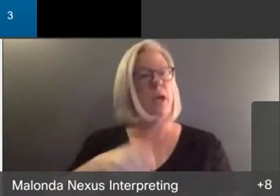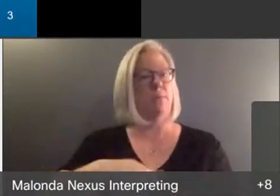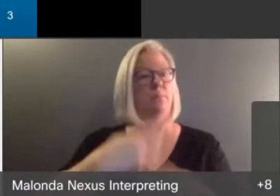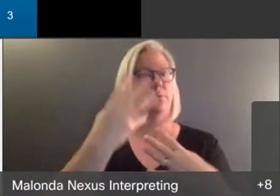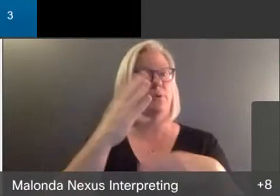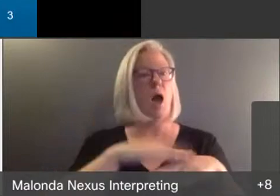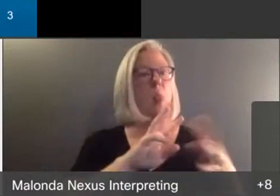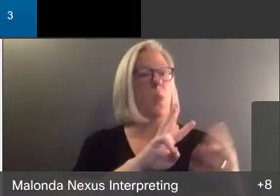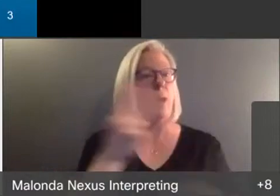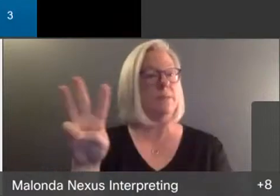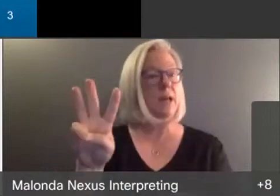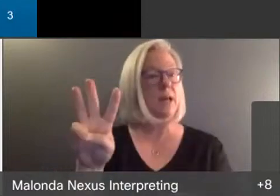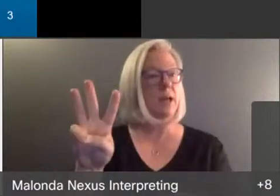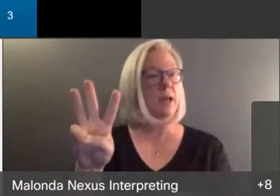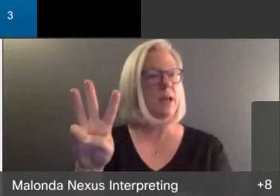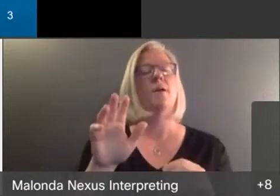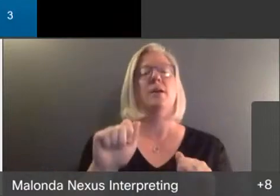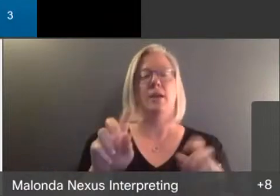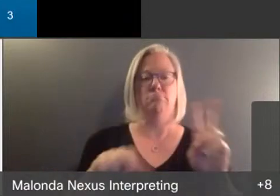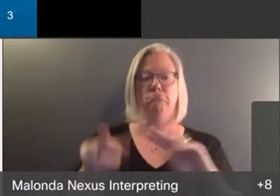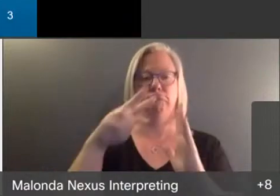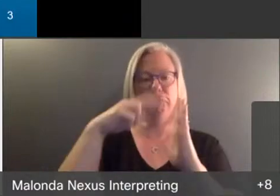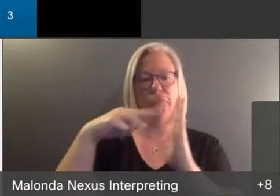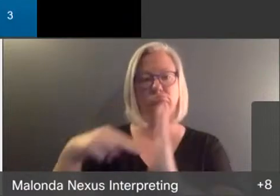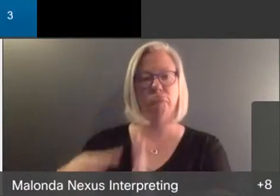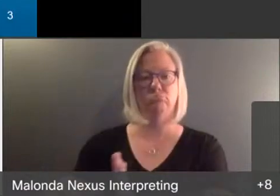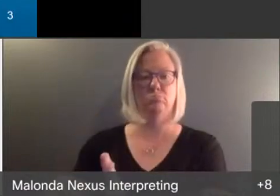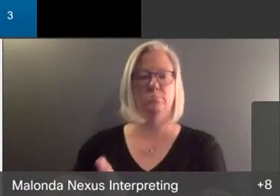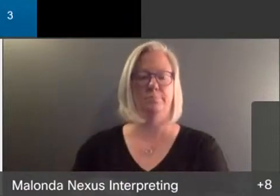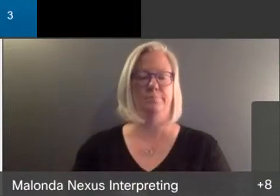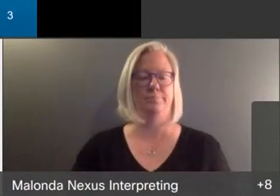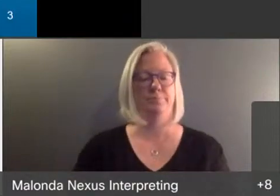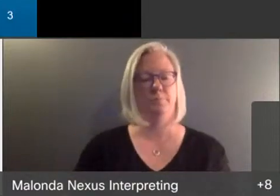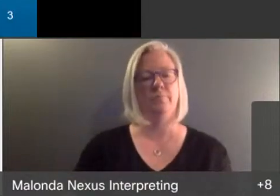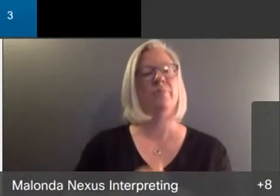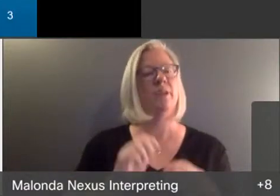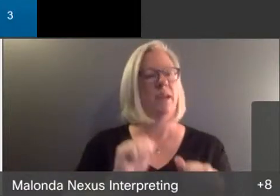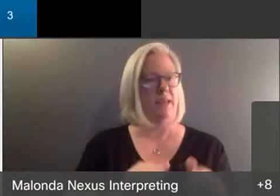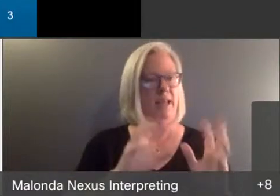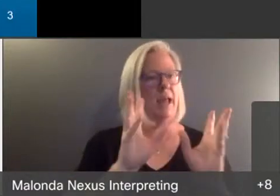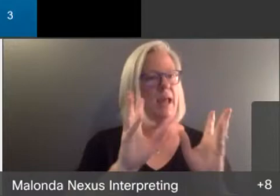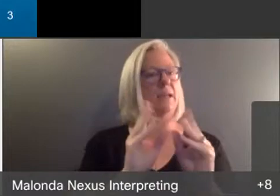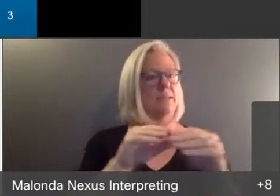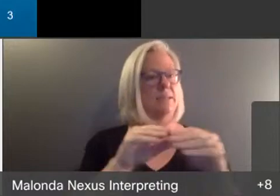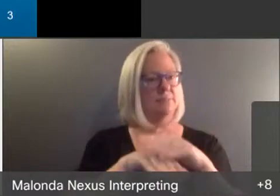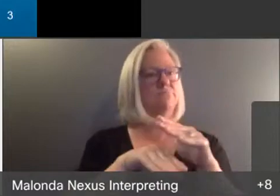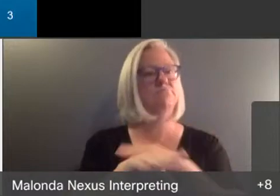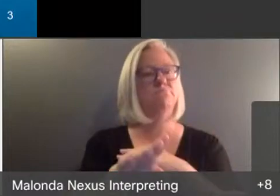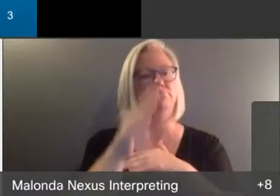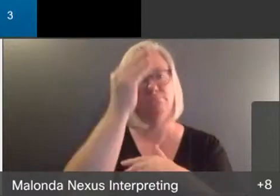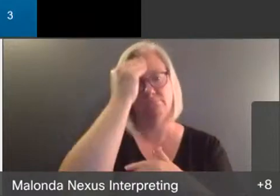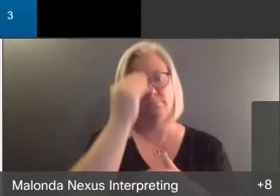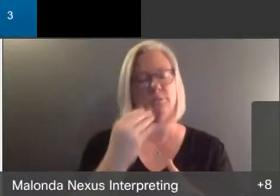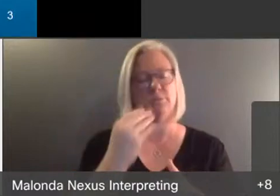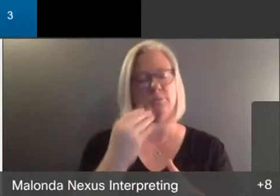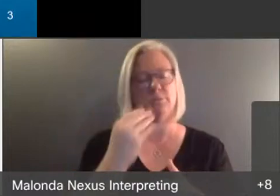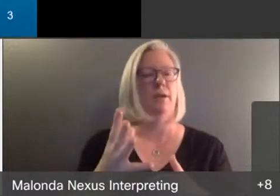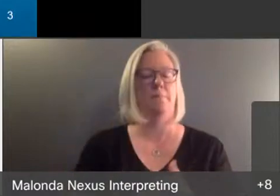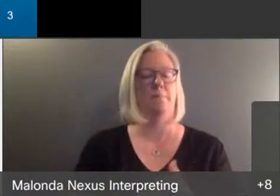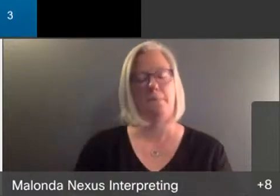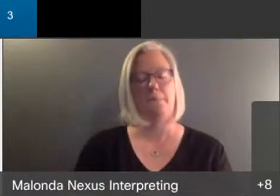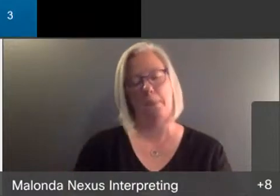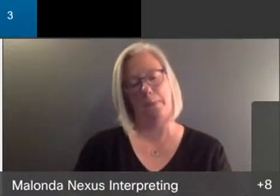for the House Committee on Redistricting or the Senate Committee on Redistricting, you can access the meeting materials, including this presentation.